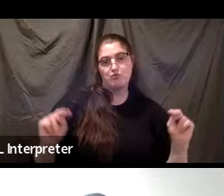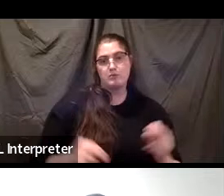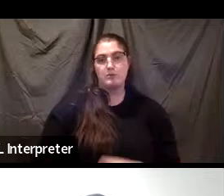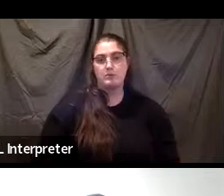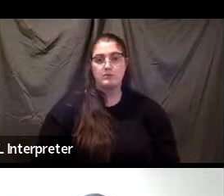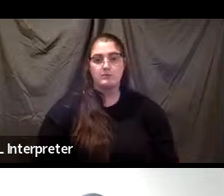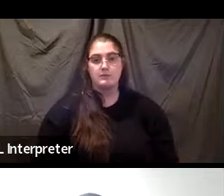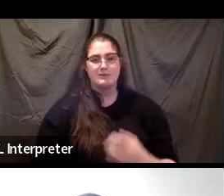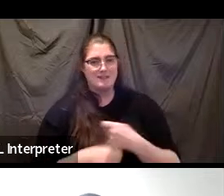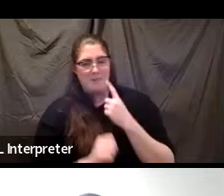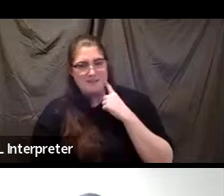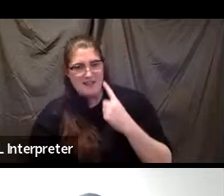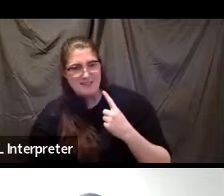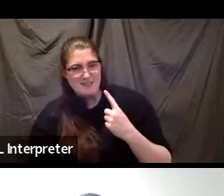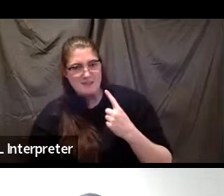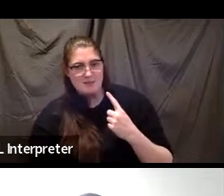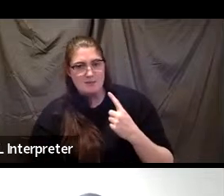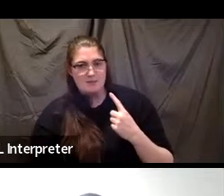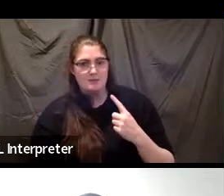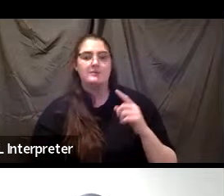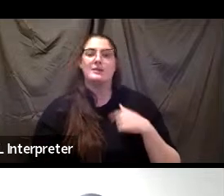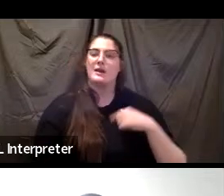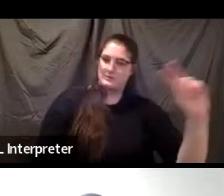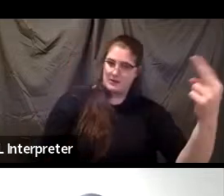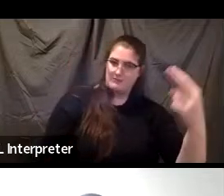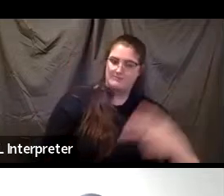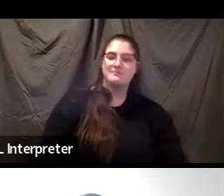Did that make sense? I'll second.